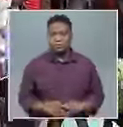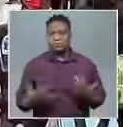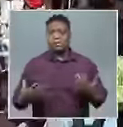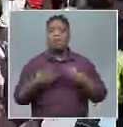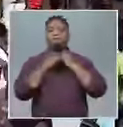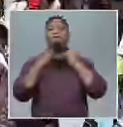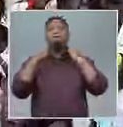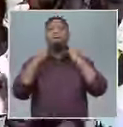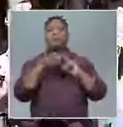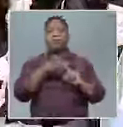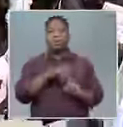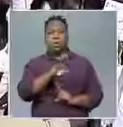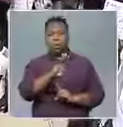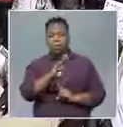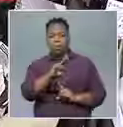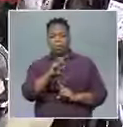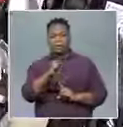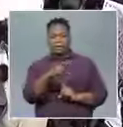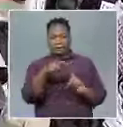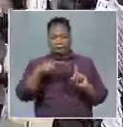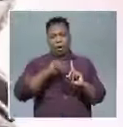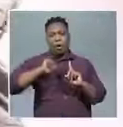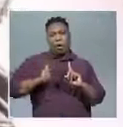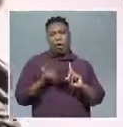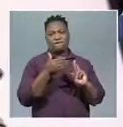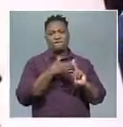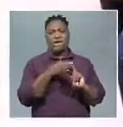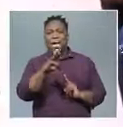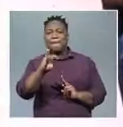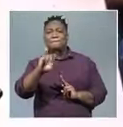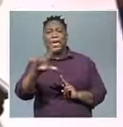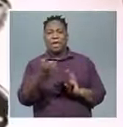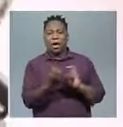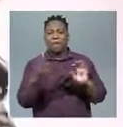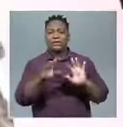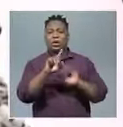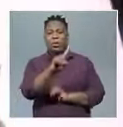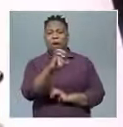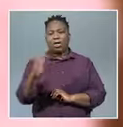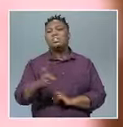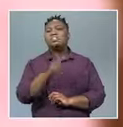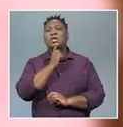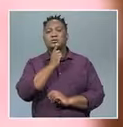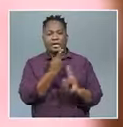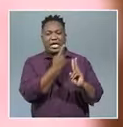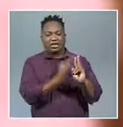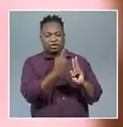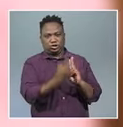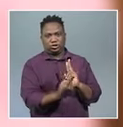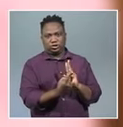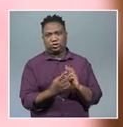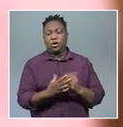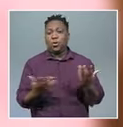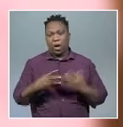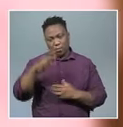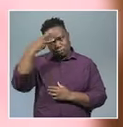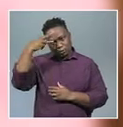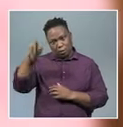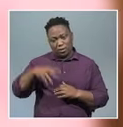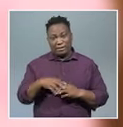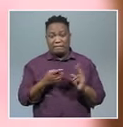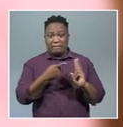Self-proclaimed prophet Shepherd Bushiri and his wife were today granted bail of 100,000 rand each in the Specialized Commercial Crimes Court in Pretoria.